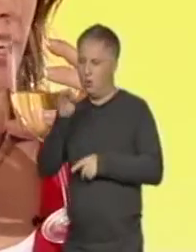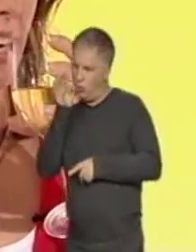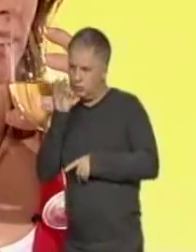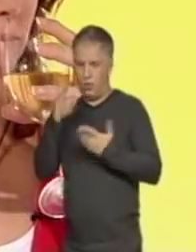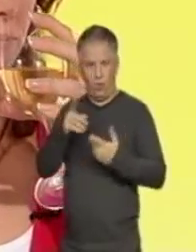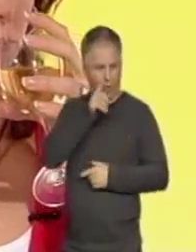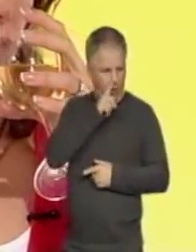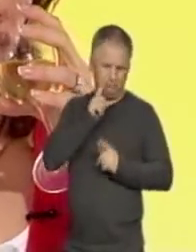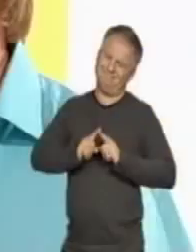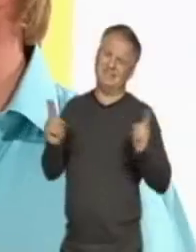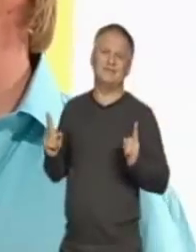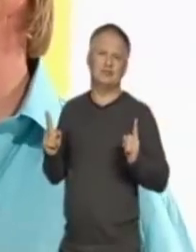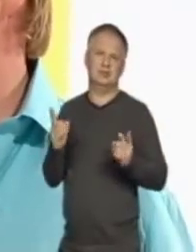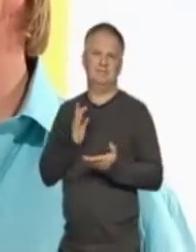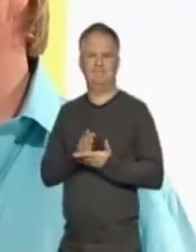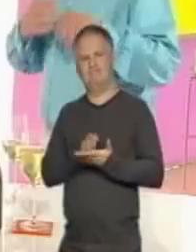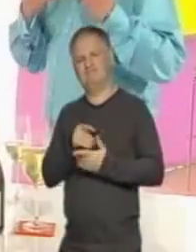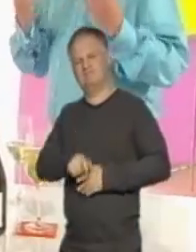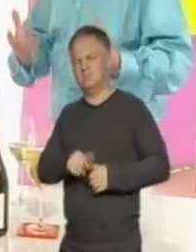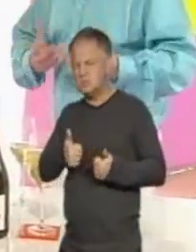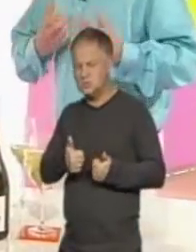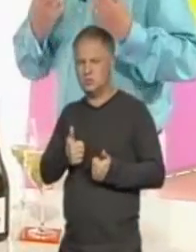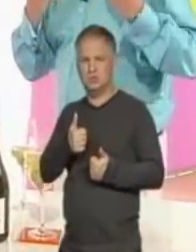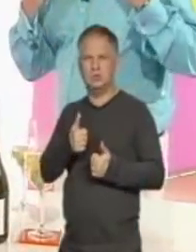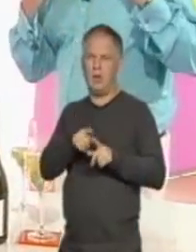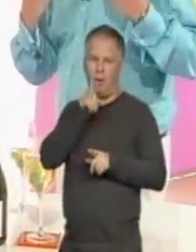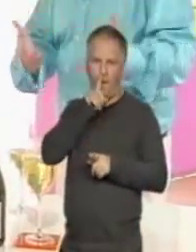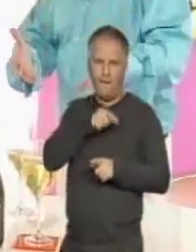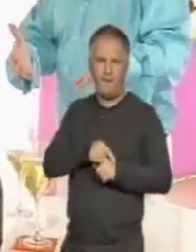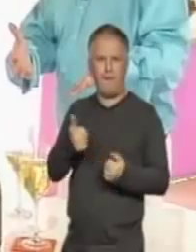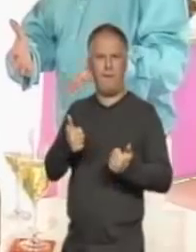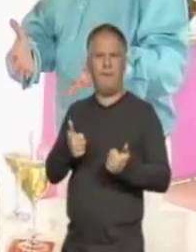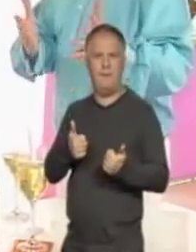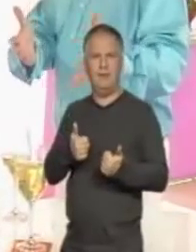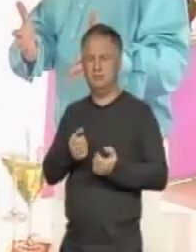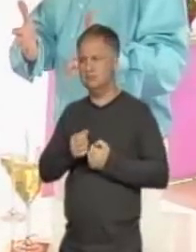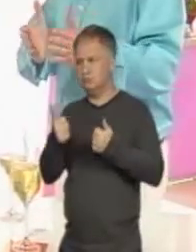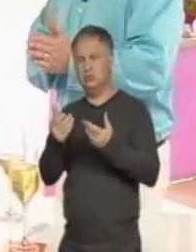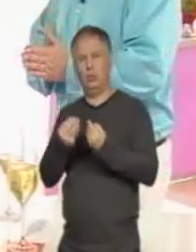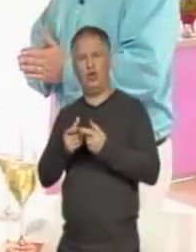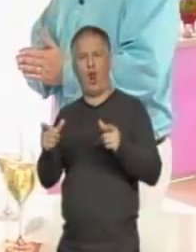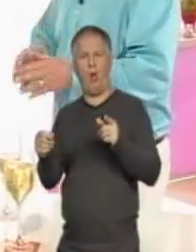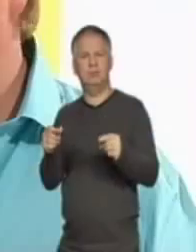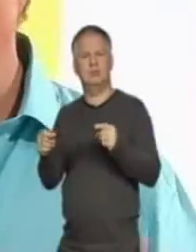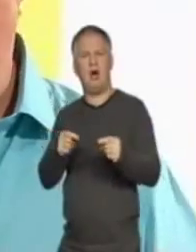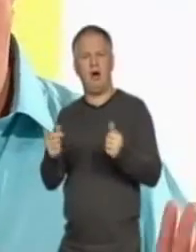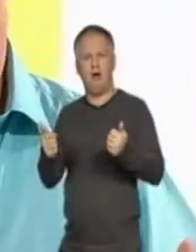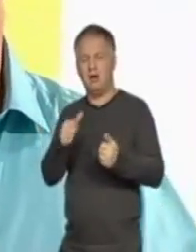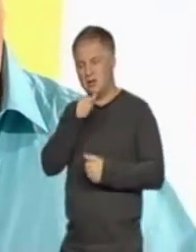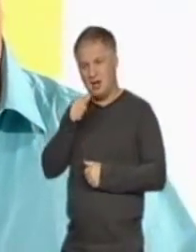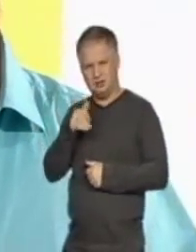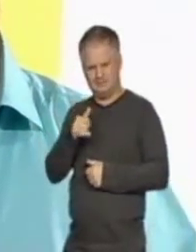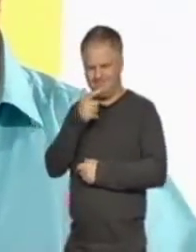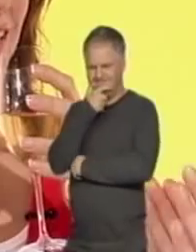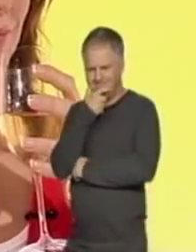oil. Yeah. And this is very much your kind of your olive oil and your opulence. And this goes terrifically well with lobster, should you ever need to know. It's often a difficult one to find a